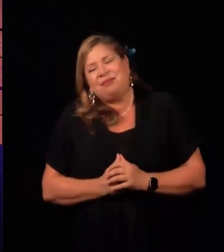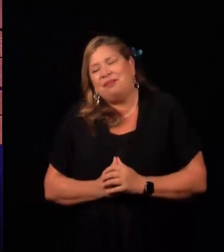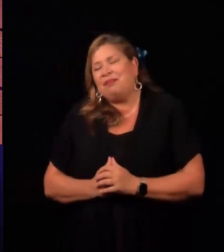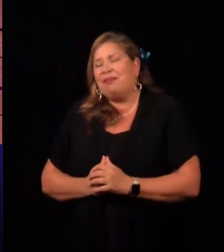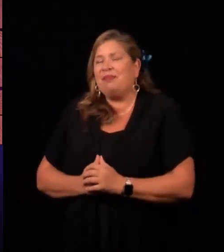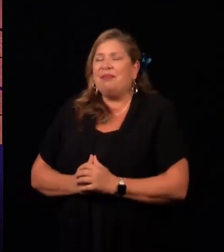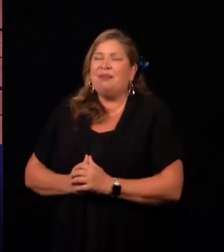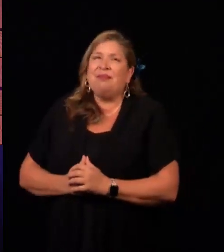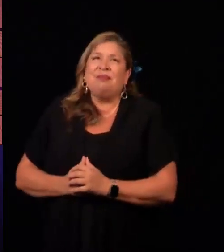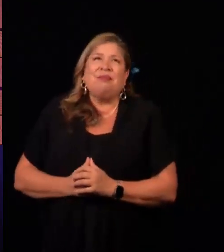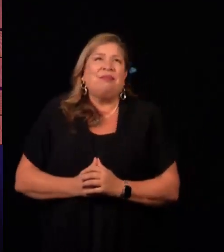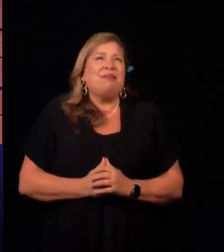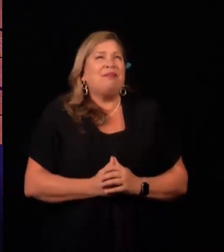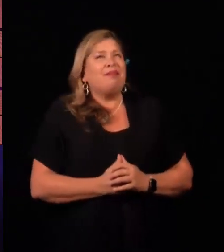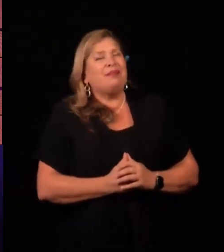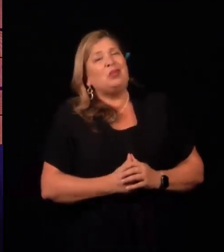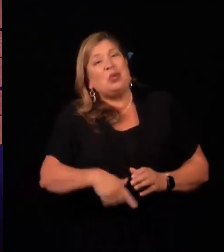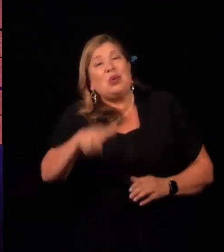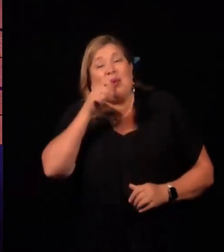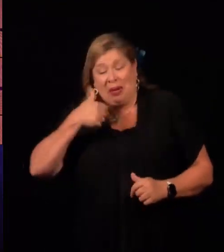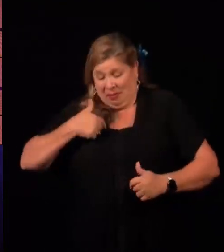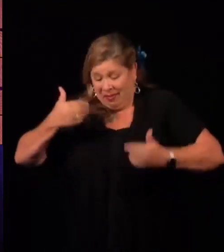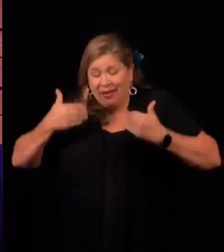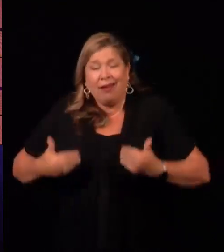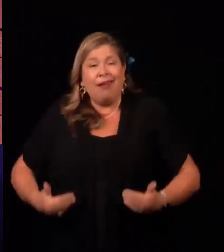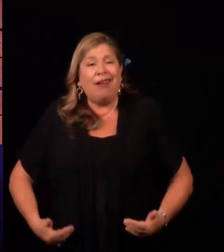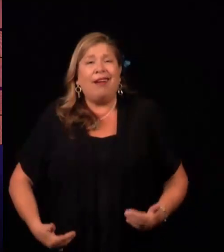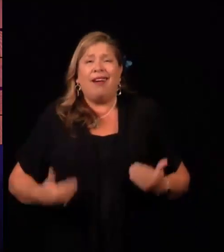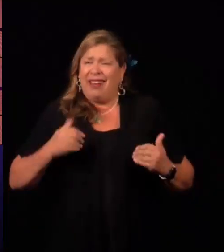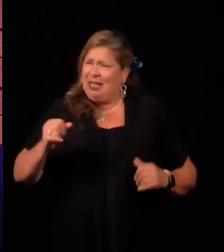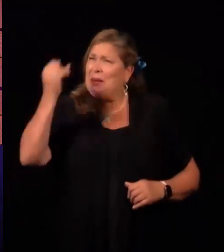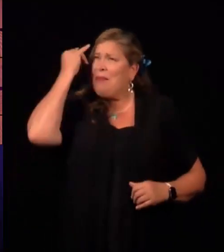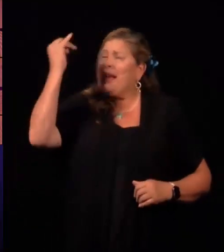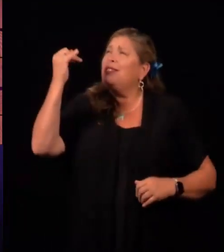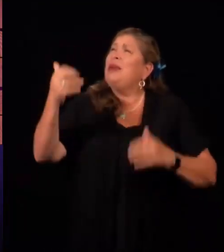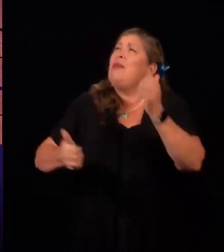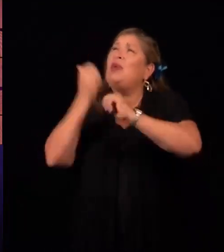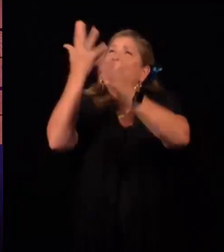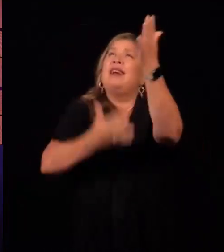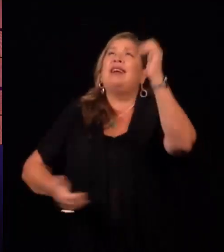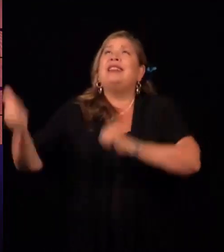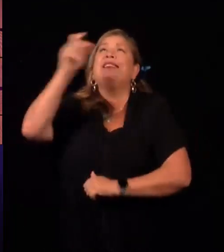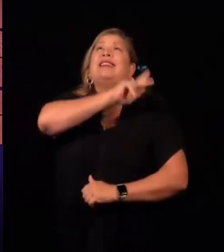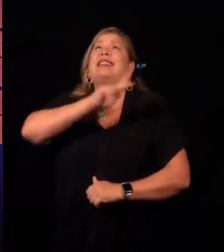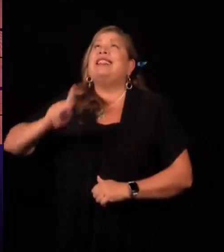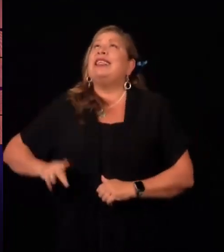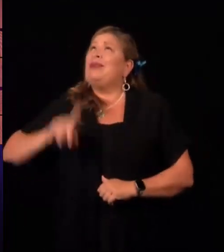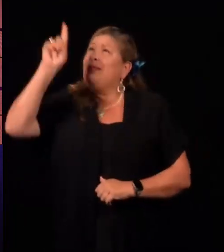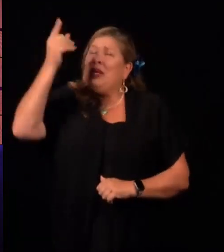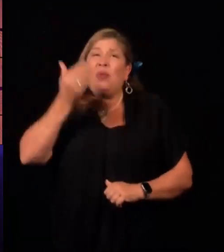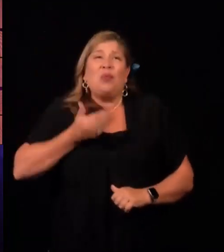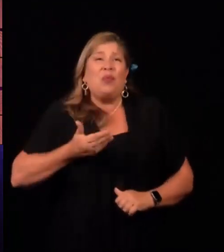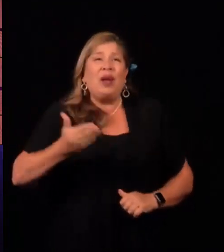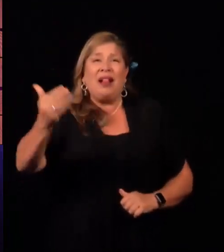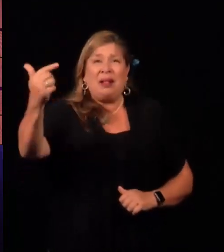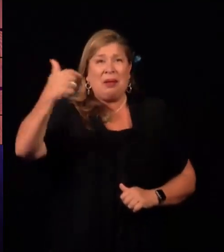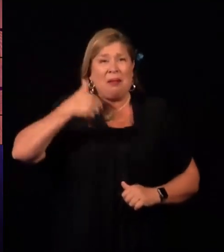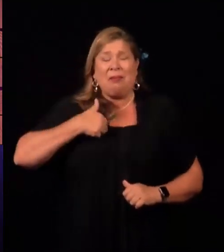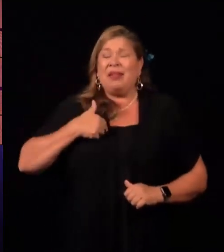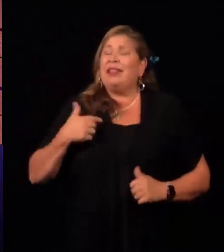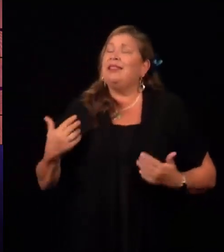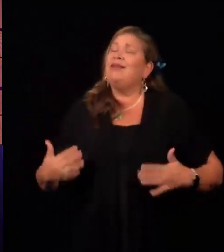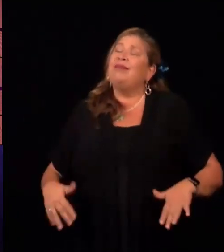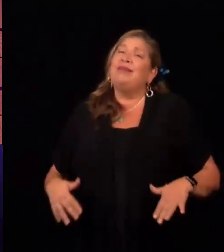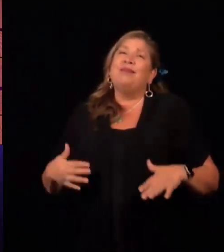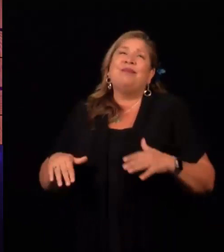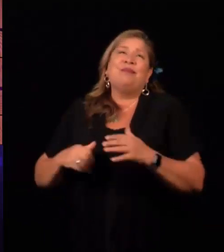Let's sing out, "Who am I?" Who am I that the highest King would welcome me?